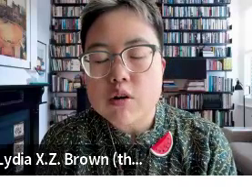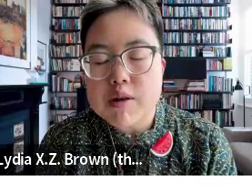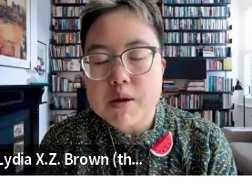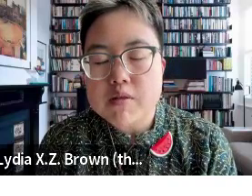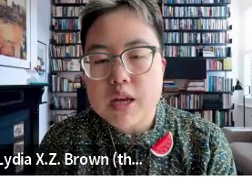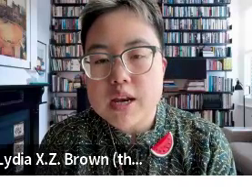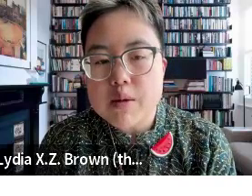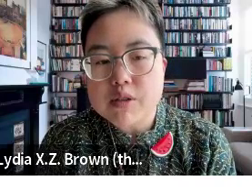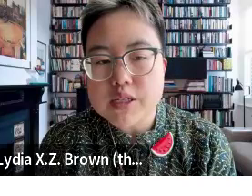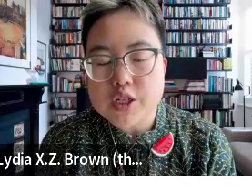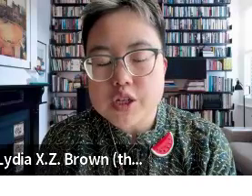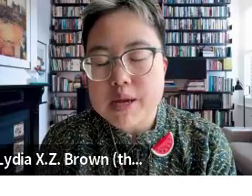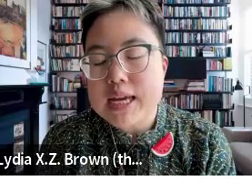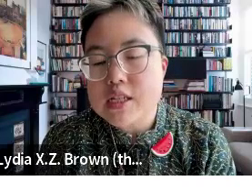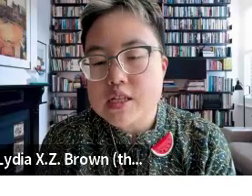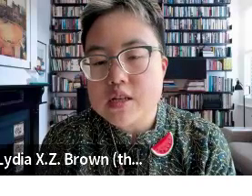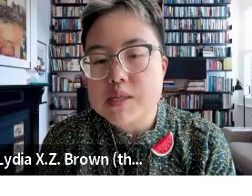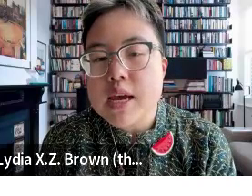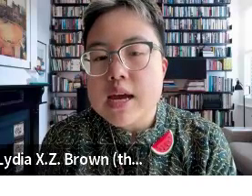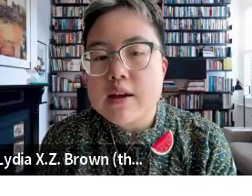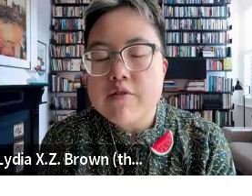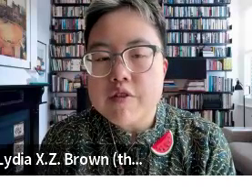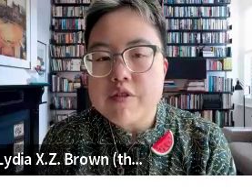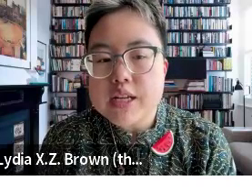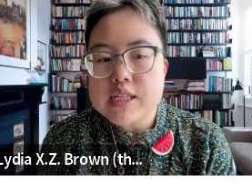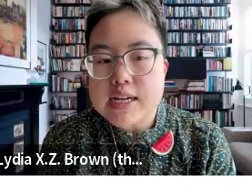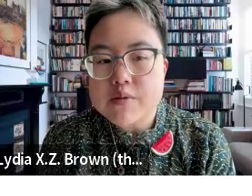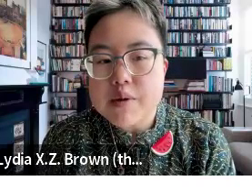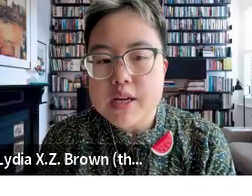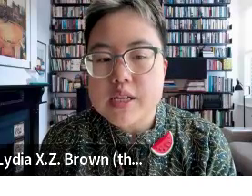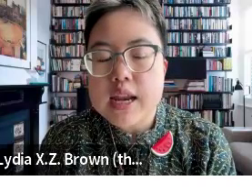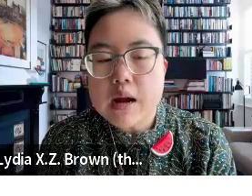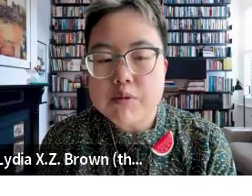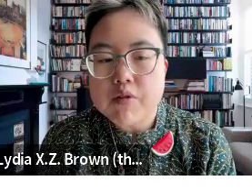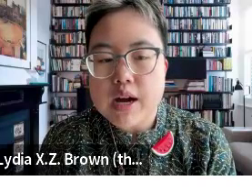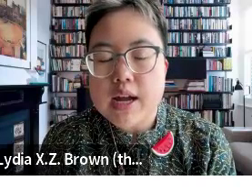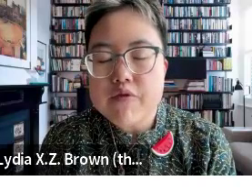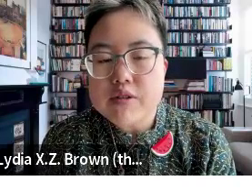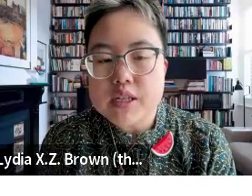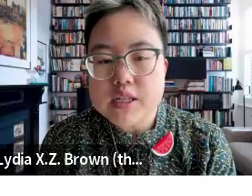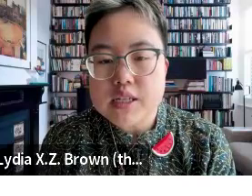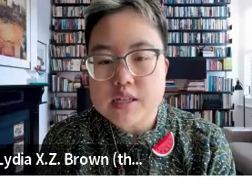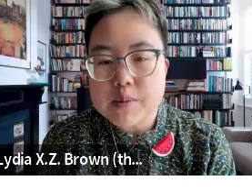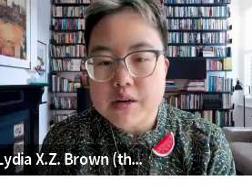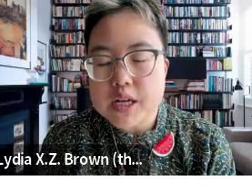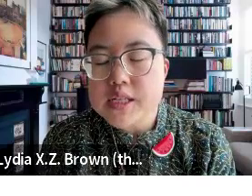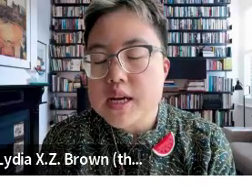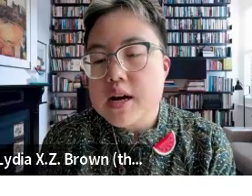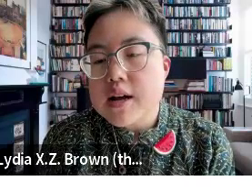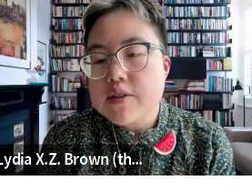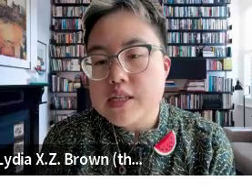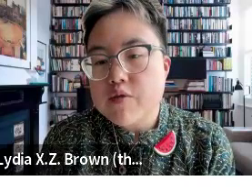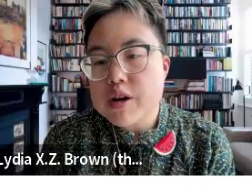and algorithmically enabled decision-making systems can further exacerbate and amplify those existing